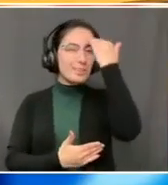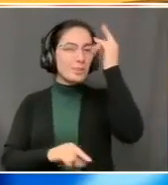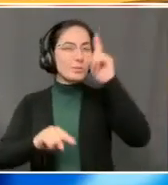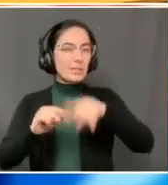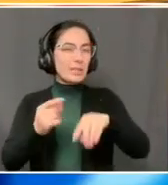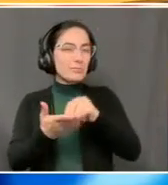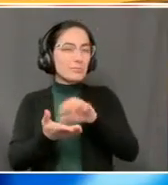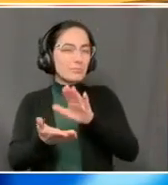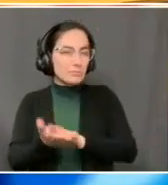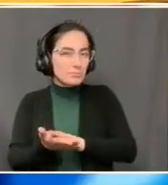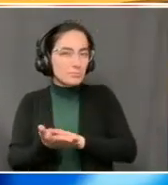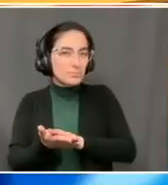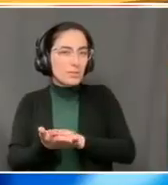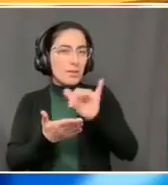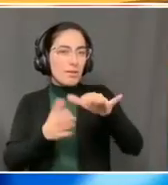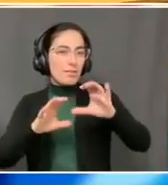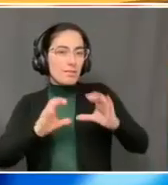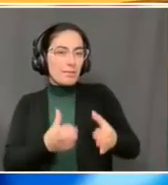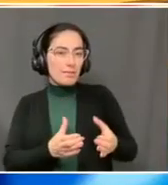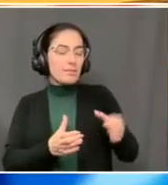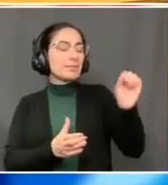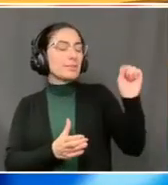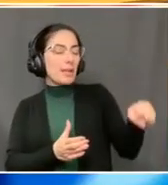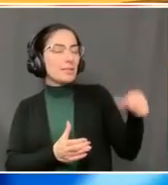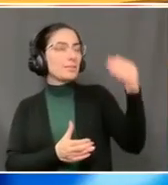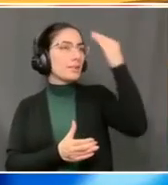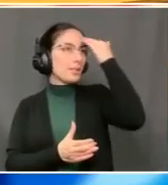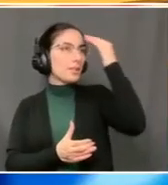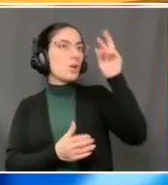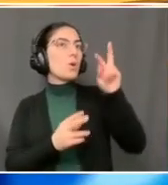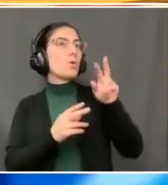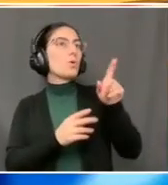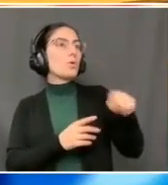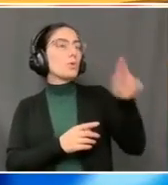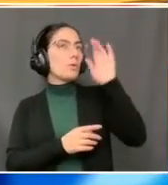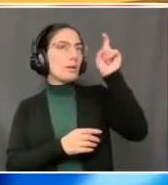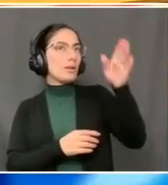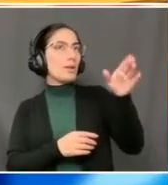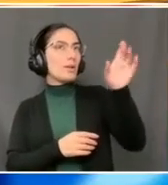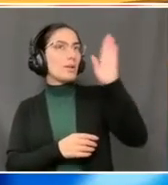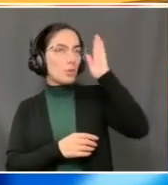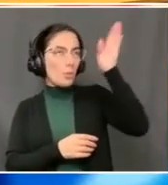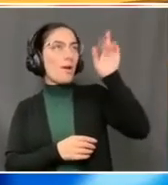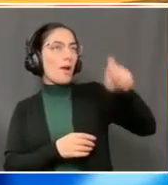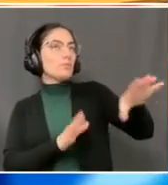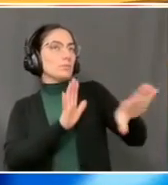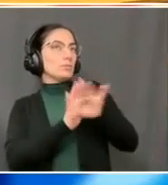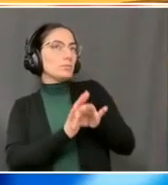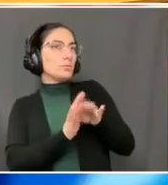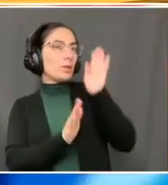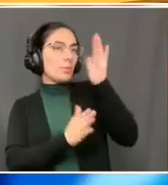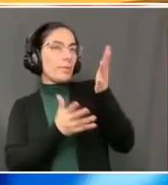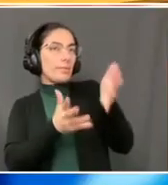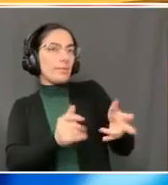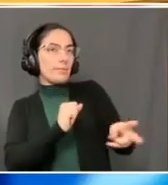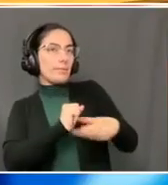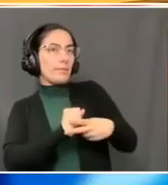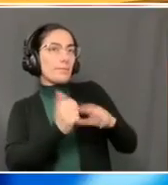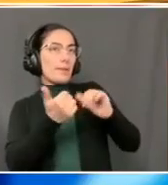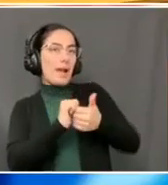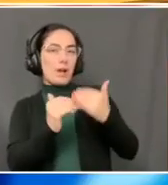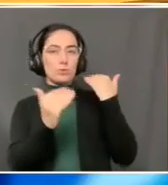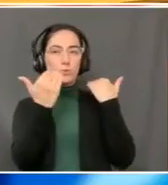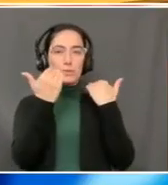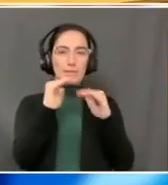where, because yes, you're going to have to choose. It's going to be parked and there's going to be variance, but the way to limit that variance is actually have a